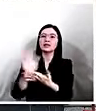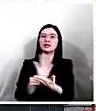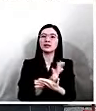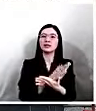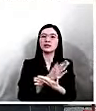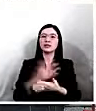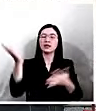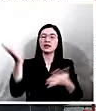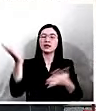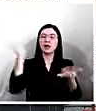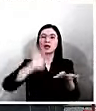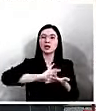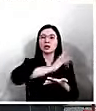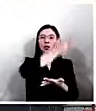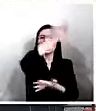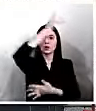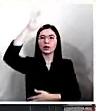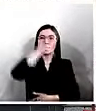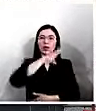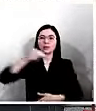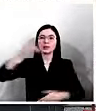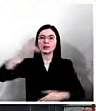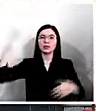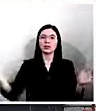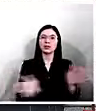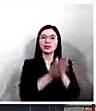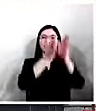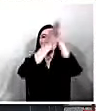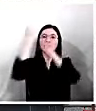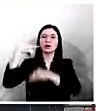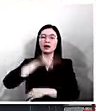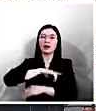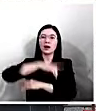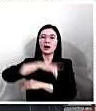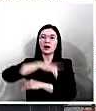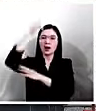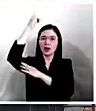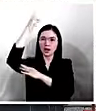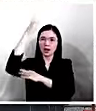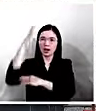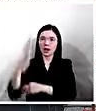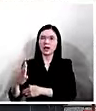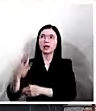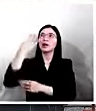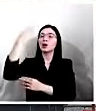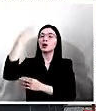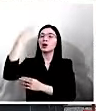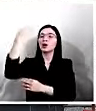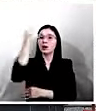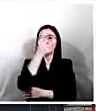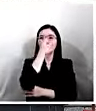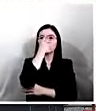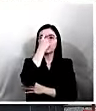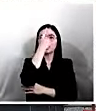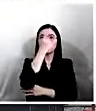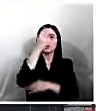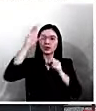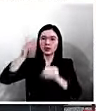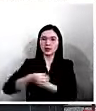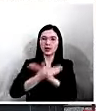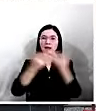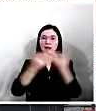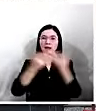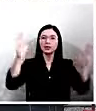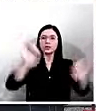sees. Glory and praise to our God. The Lord is thanks